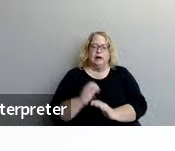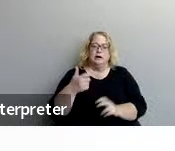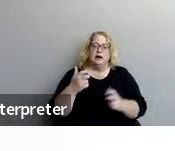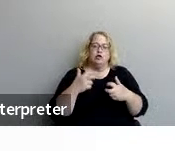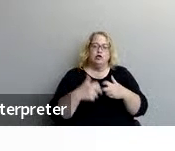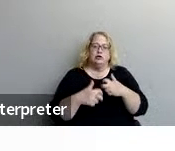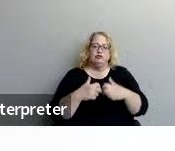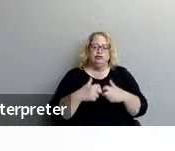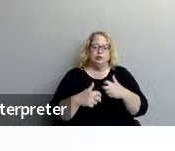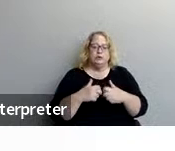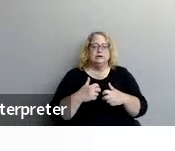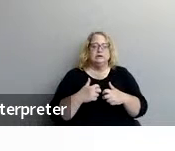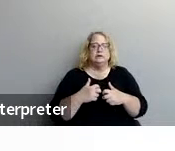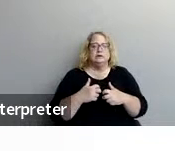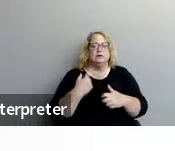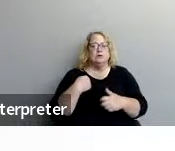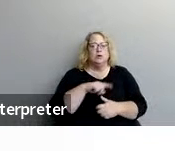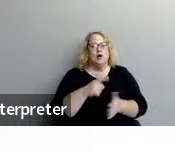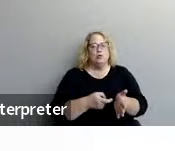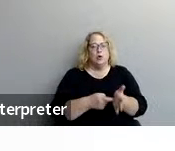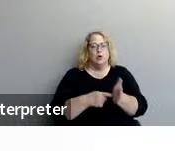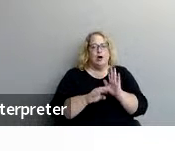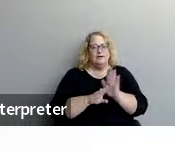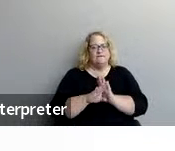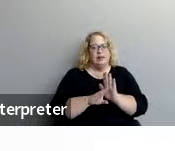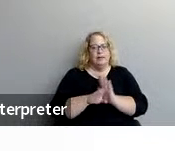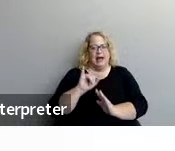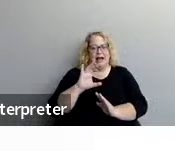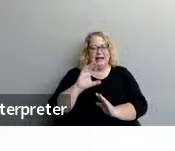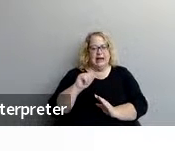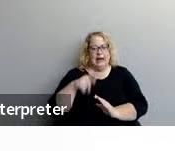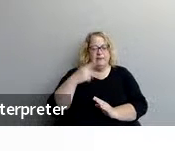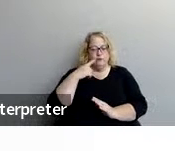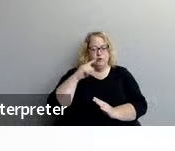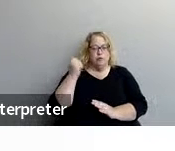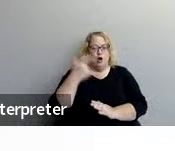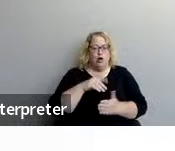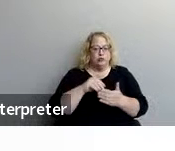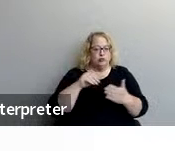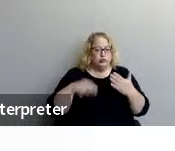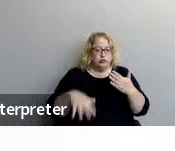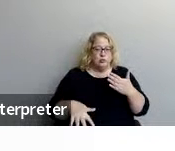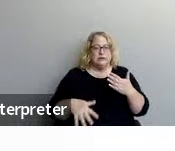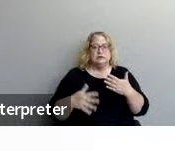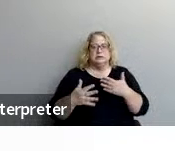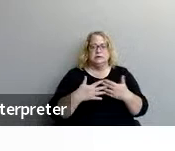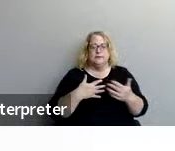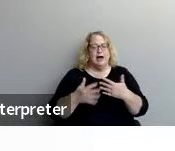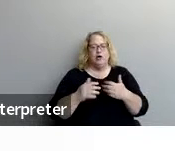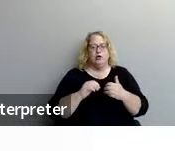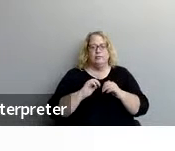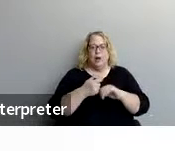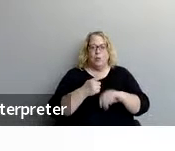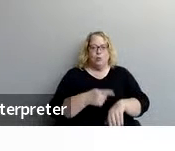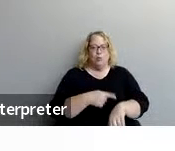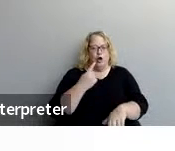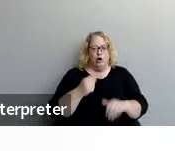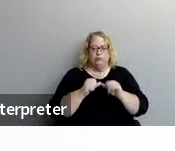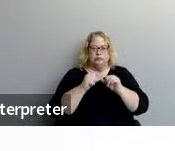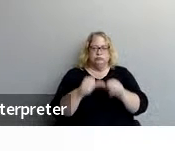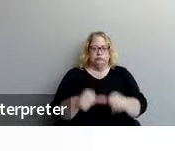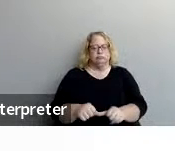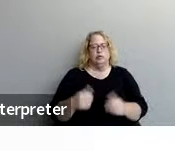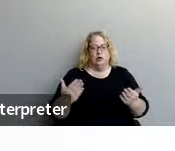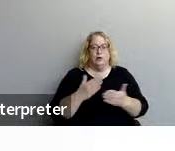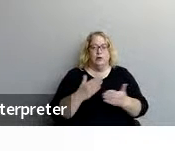Another issue is that we are required to develop ICAPs for all students regardless of their duration of stay. So